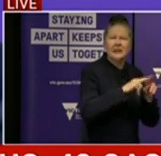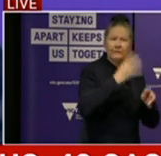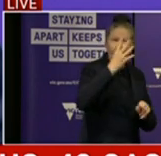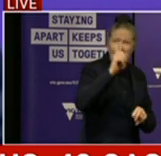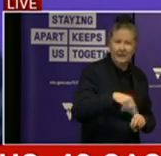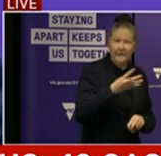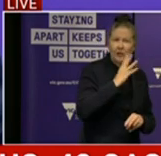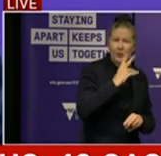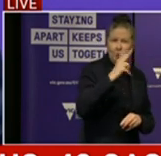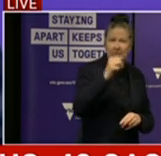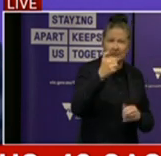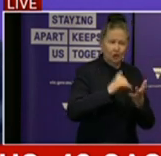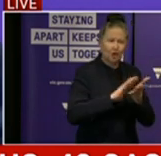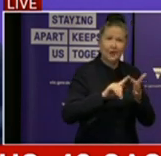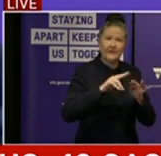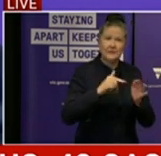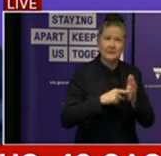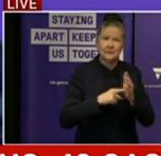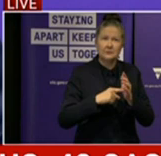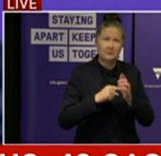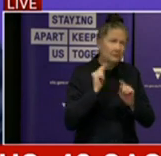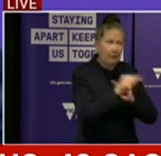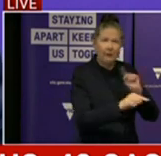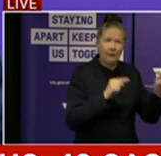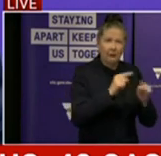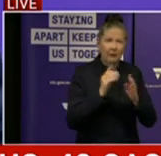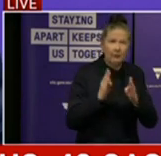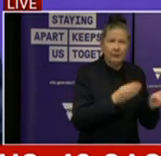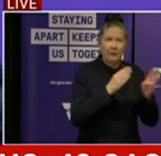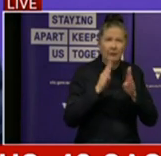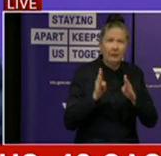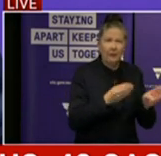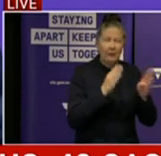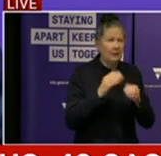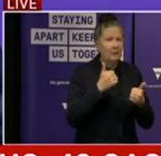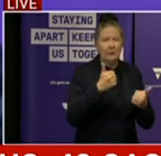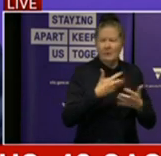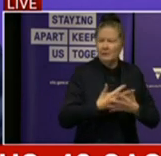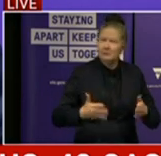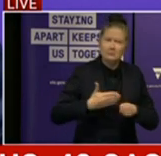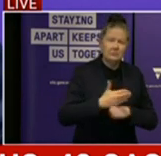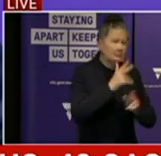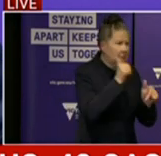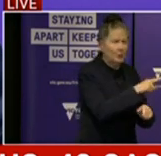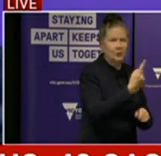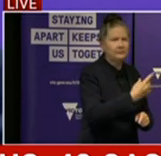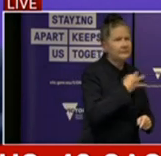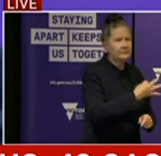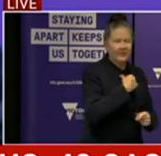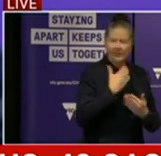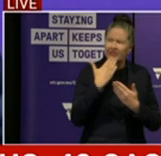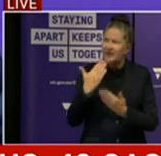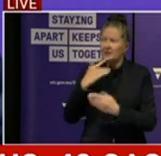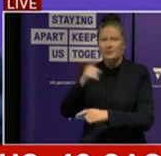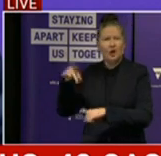4,426 shifts, quite an amazing effort, a massive effort to look after the most vulnerable, and we thank each and every one of those hospital staff who've gone into